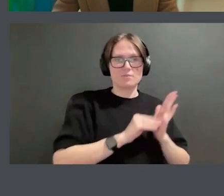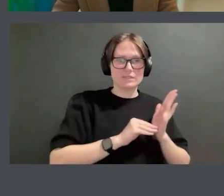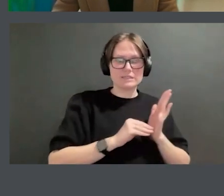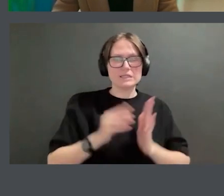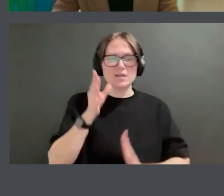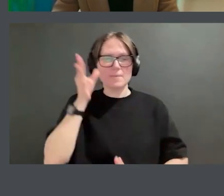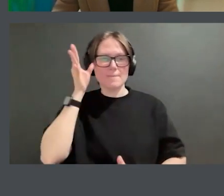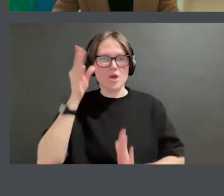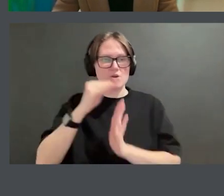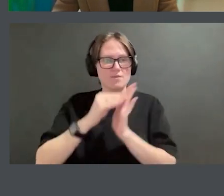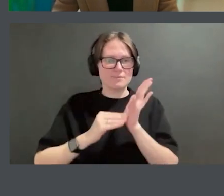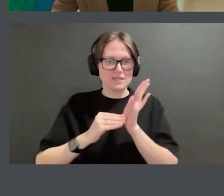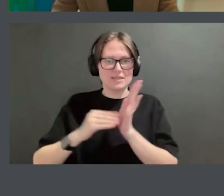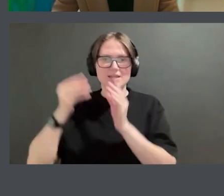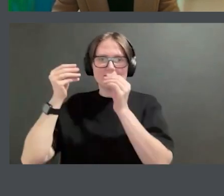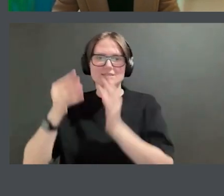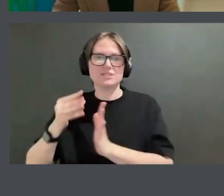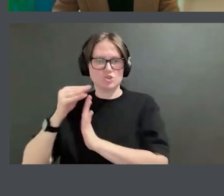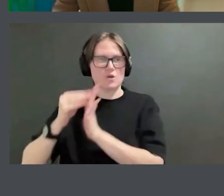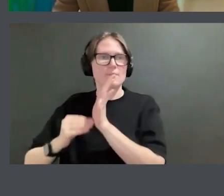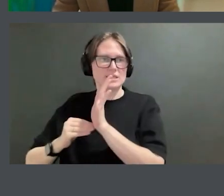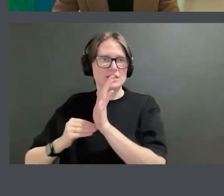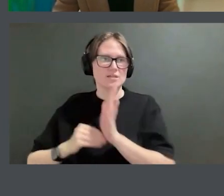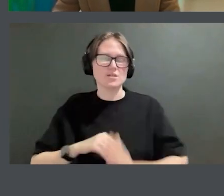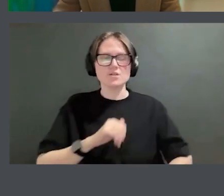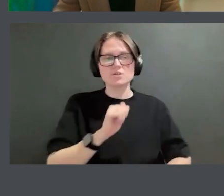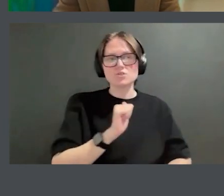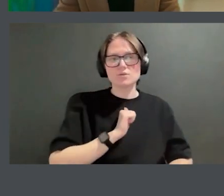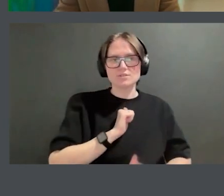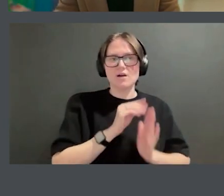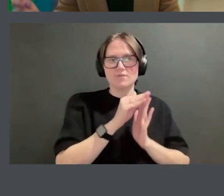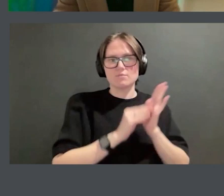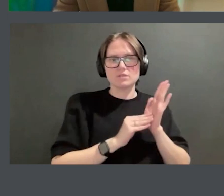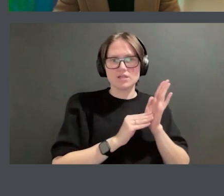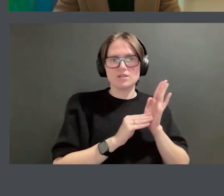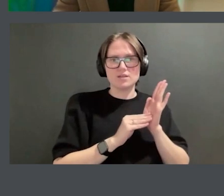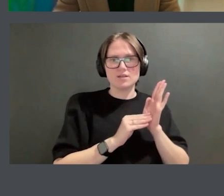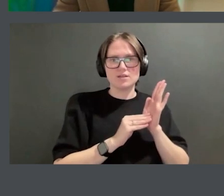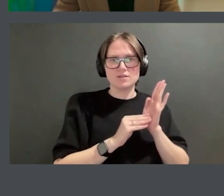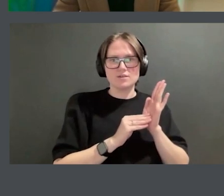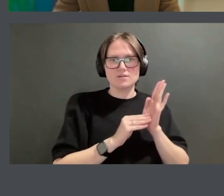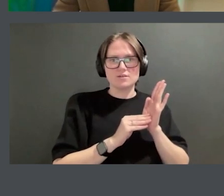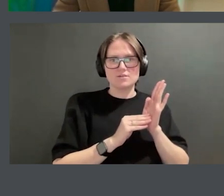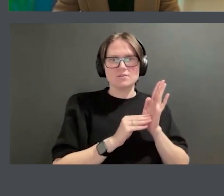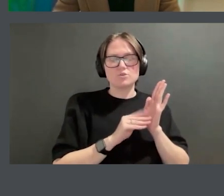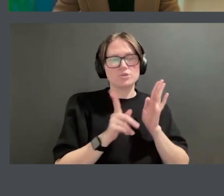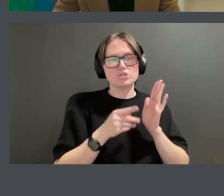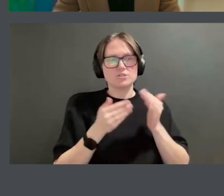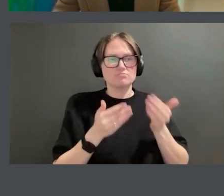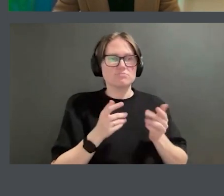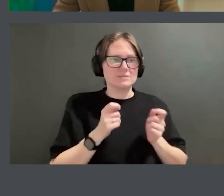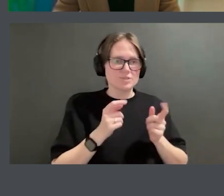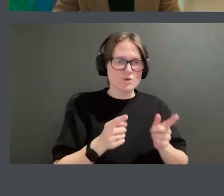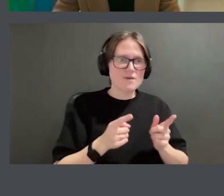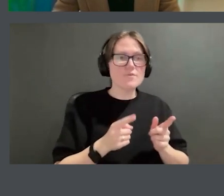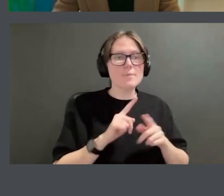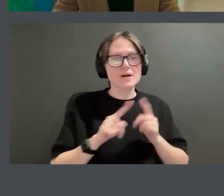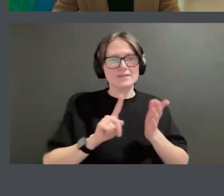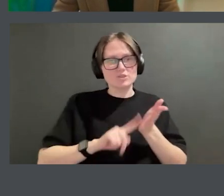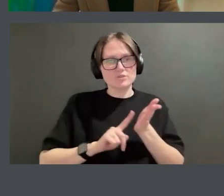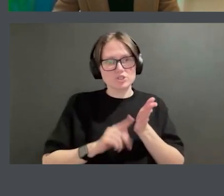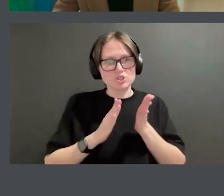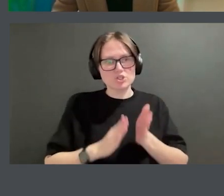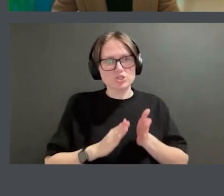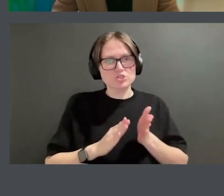and the teacher-completed version. So the self-completed version is just kind of administer off the bat, but the researchers, Galvin